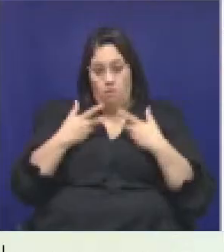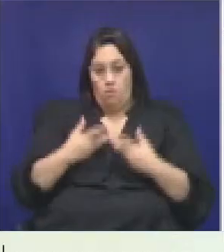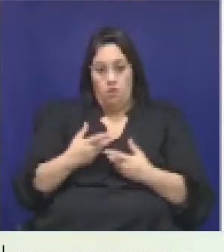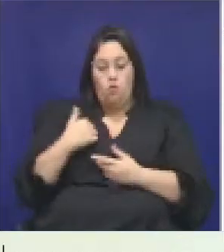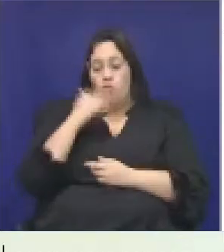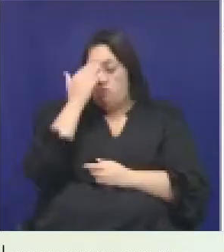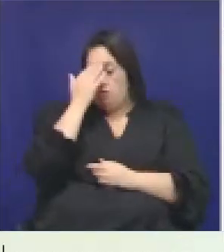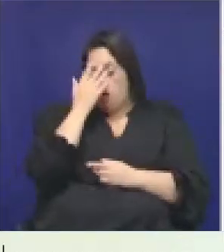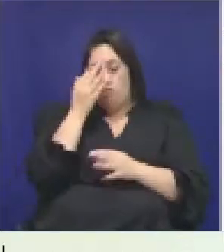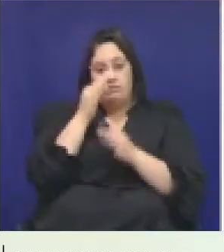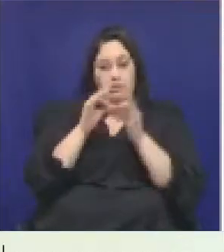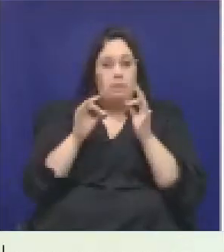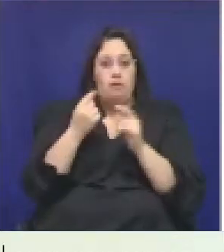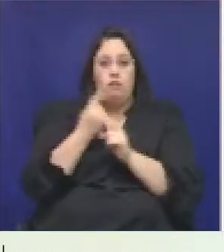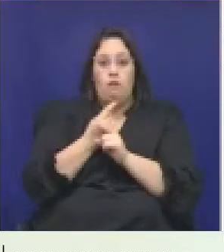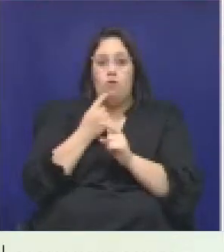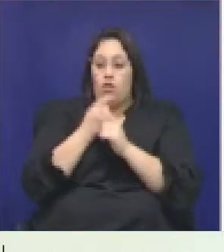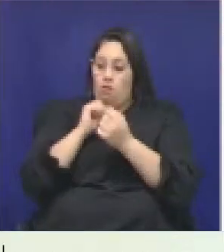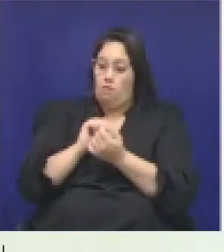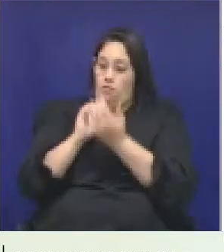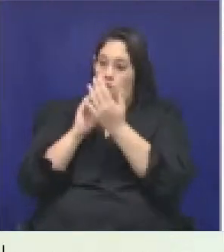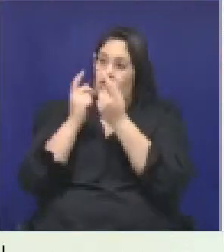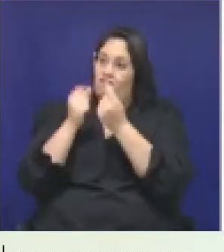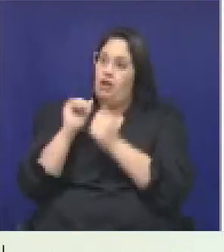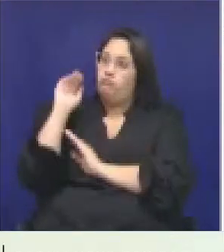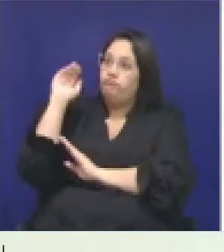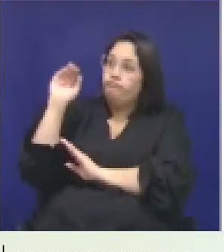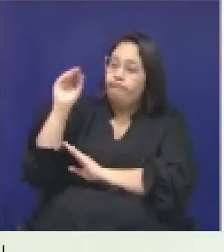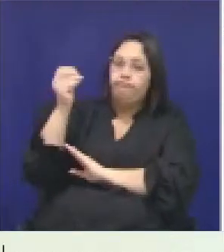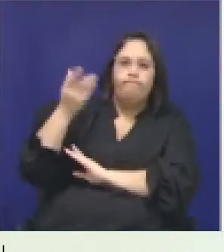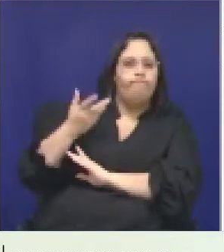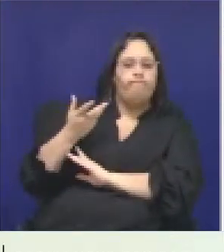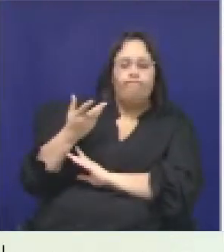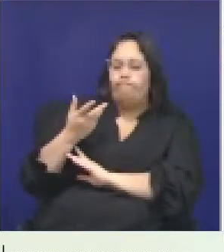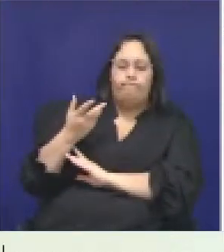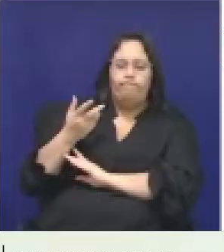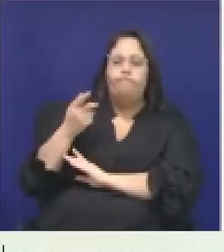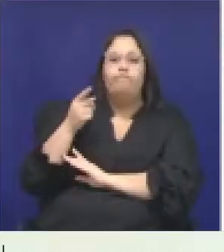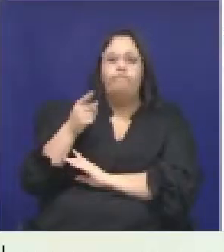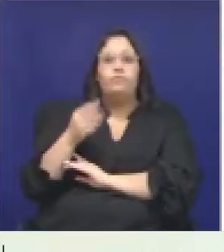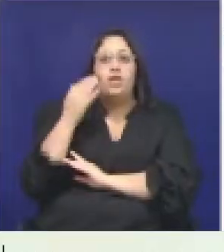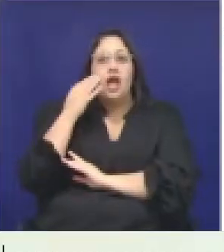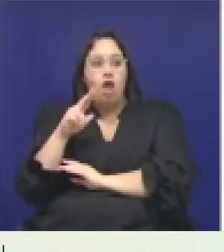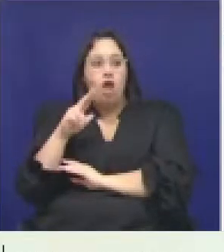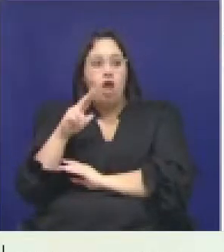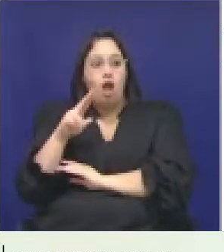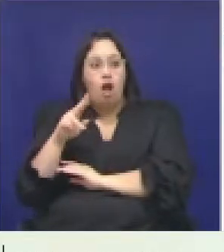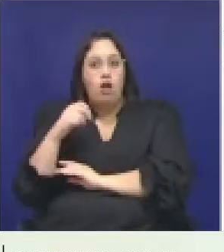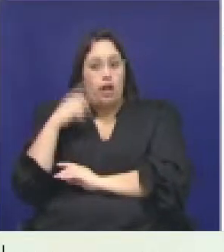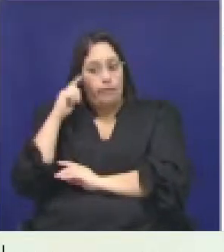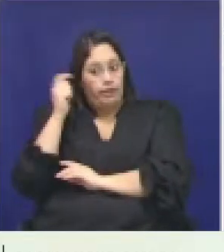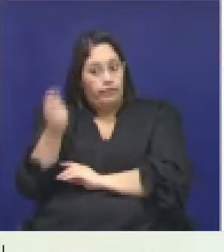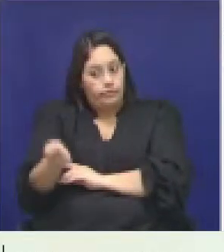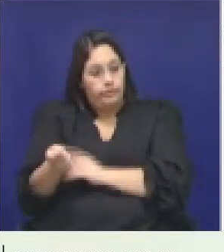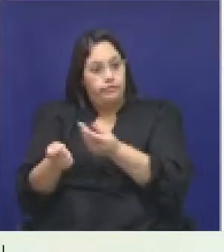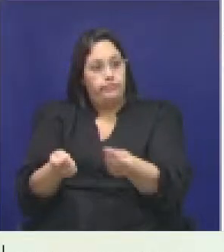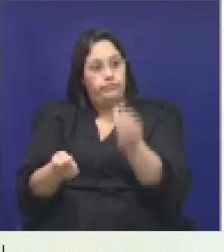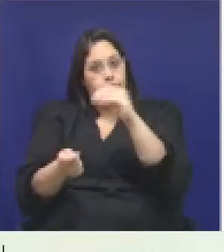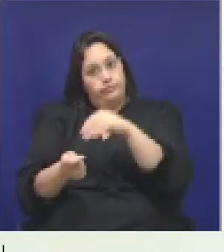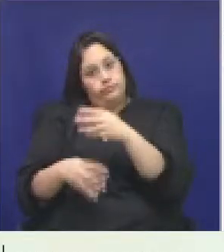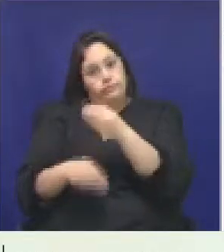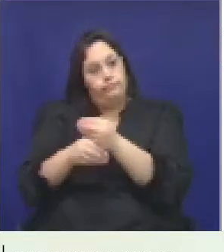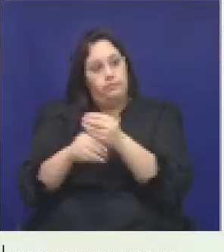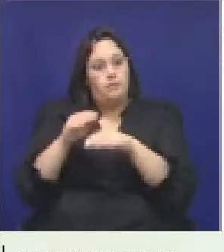it's not as simple as just approaching the finance minister. Hi, Enoch, I've got my hat in hand. Please can I have some more